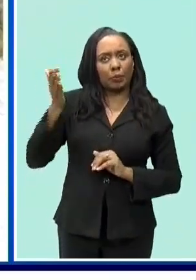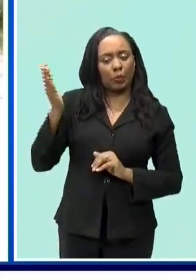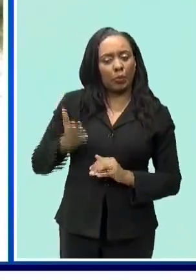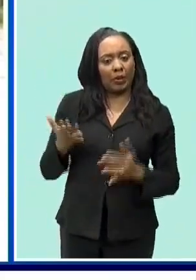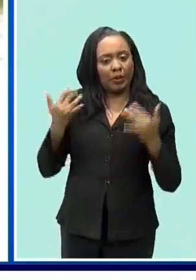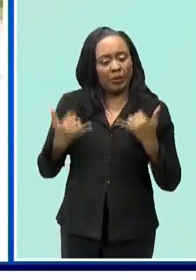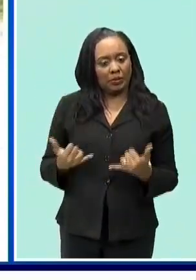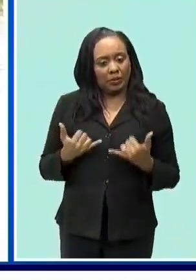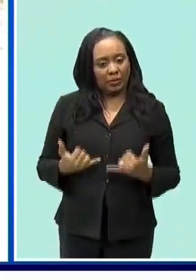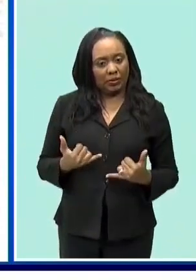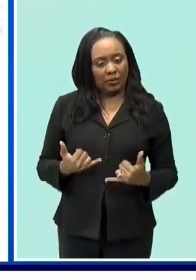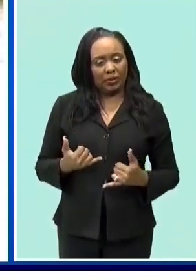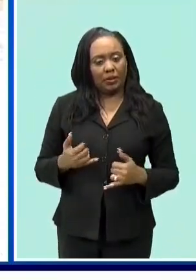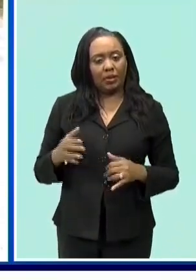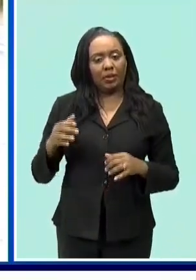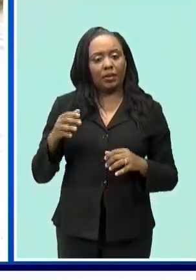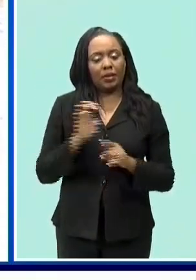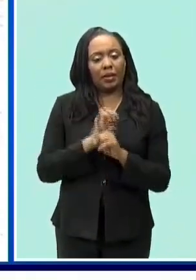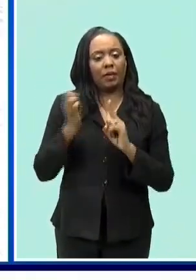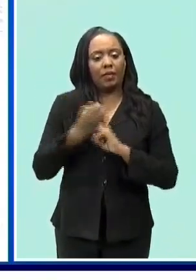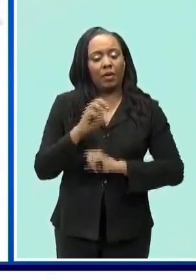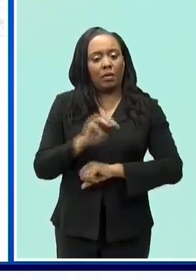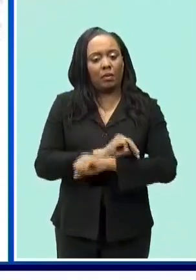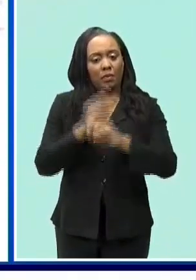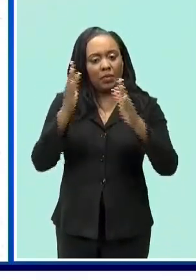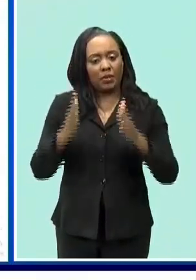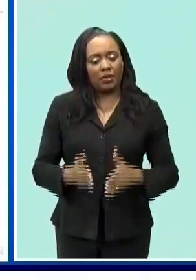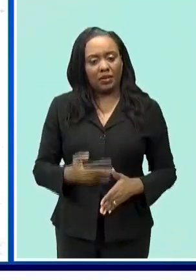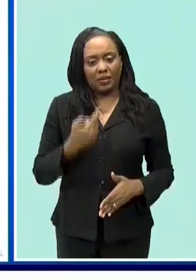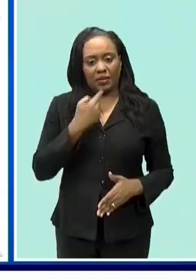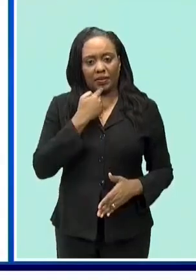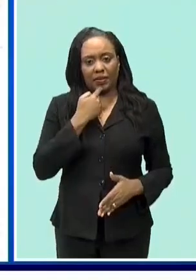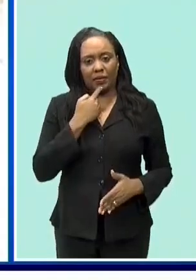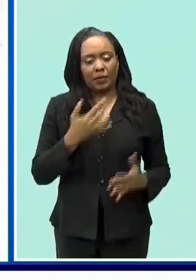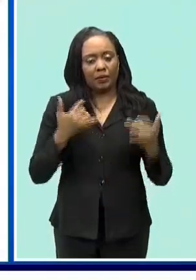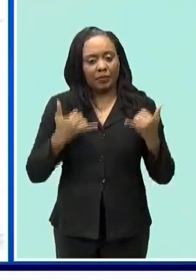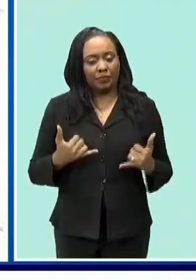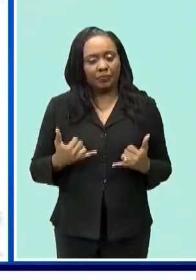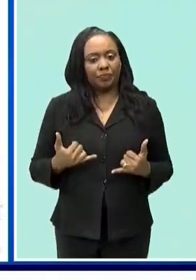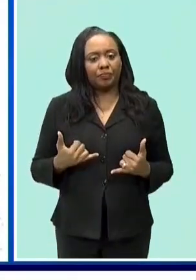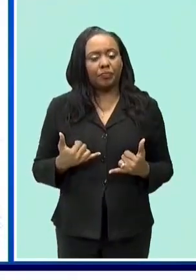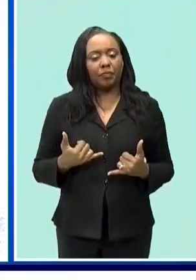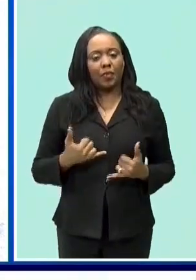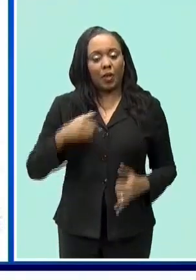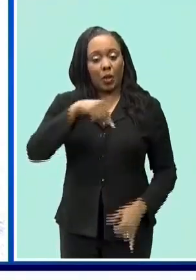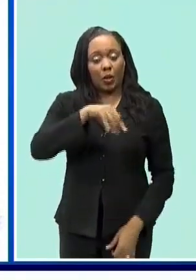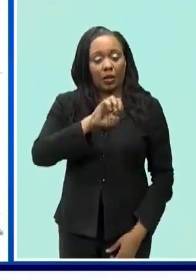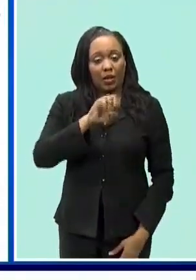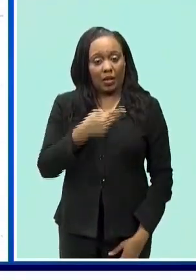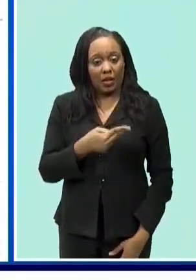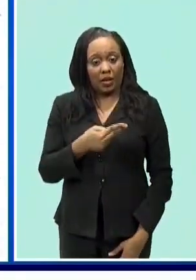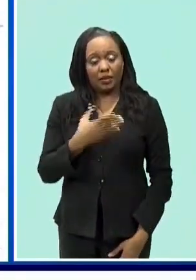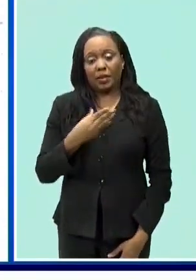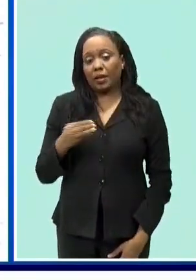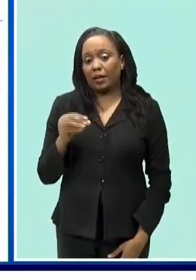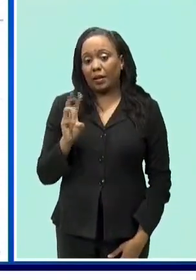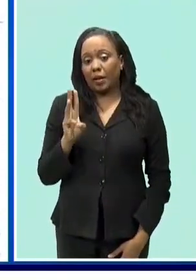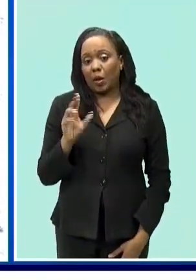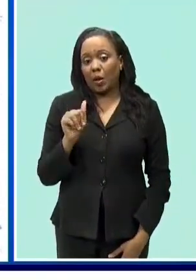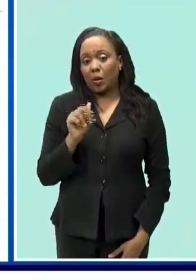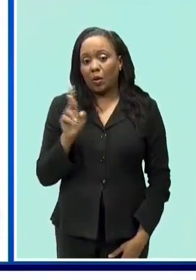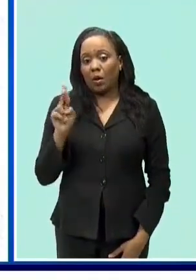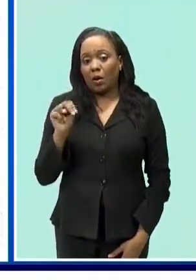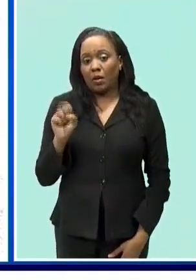Cricket Club, Environment Minister Trevor Prescott noted that as a proactive measure, the QEH and Warren's Polyclinic had been put